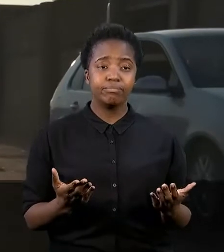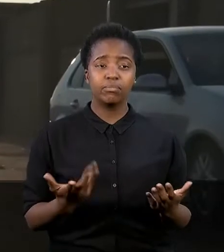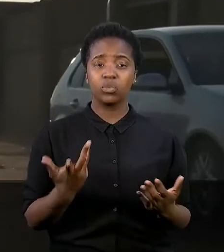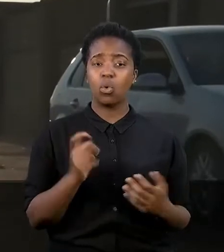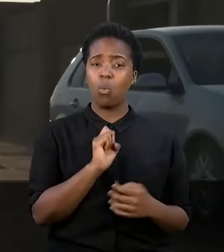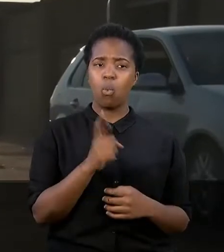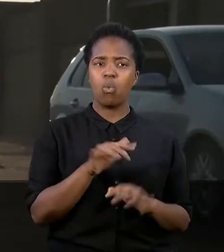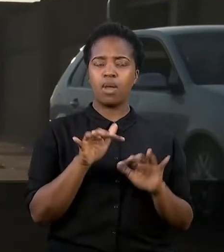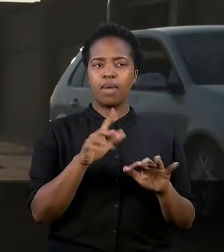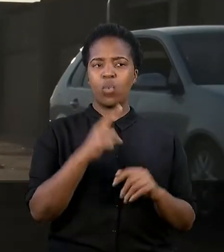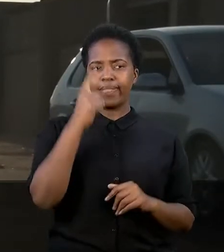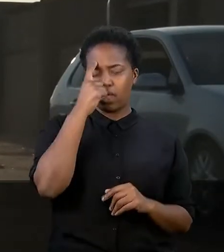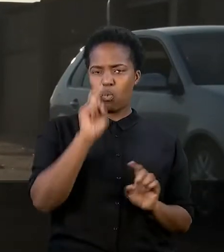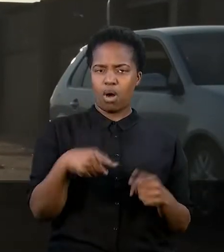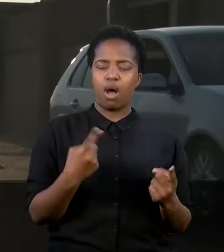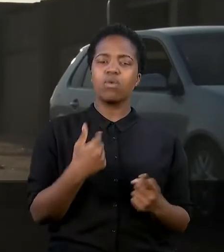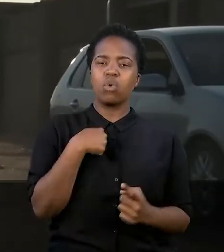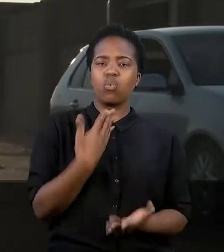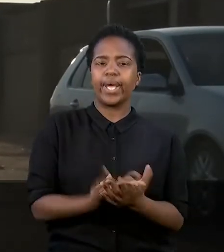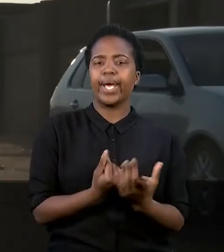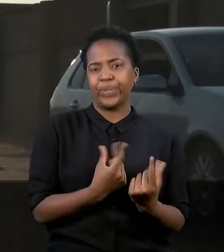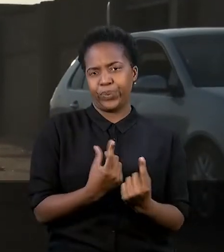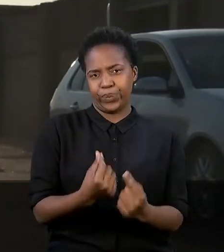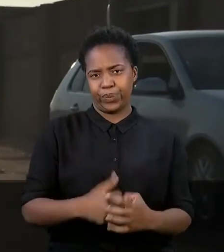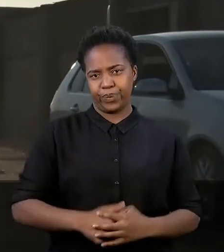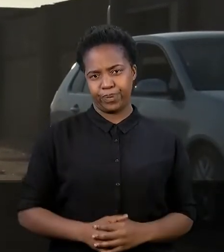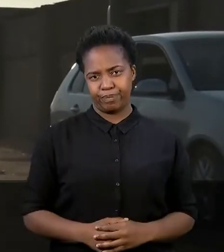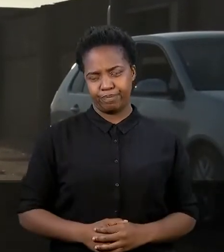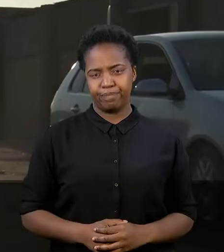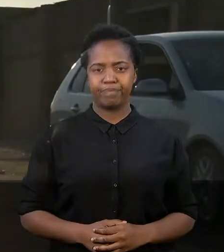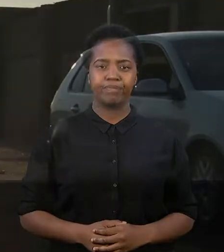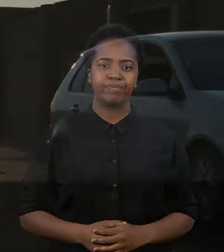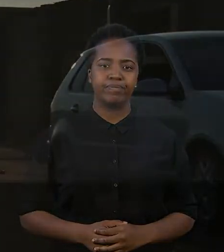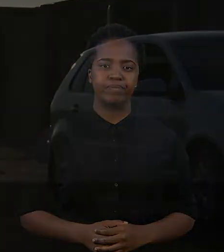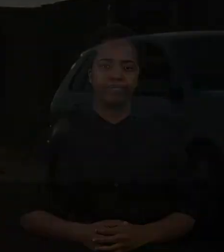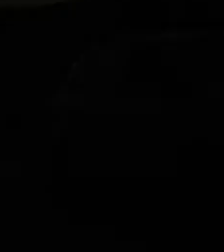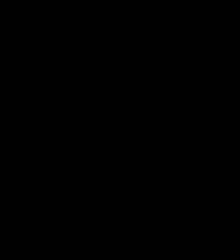nlaba kukukumizuela mwina batzoni wabangonyan kurniri, lakukan kwa lan minga kona.